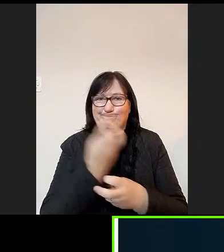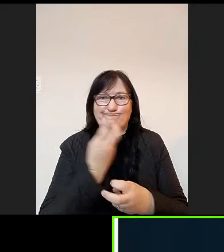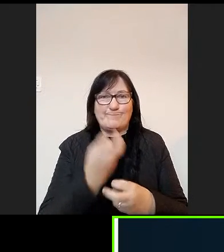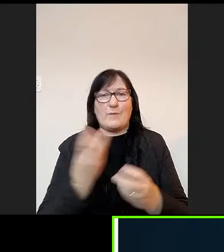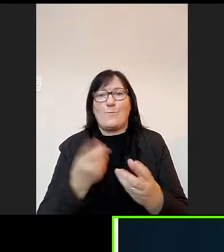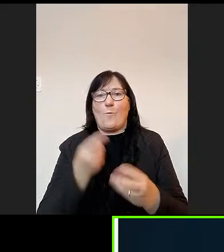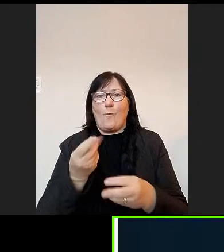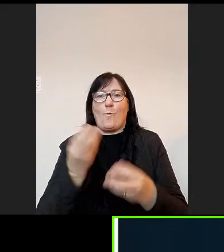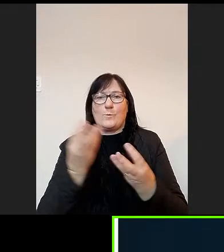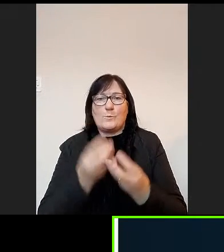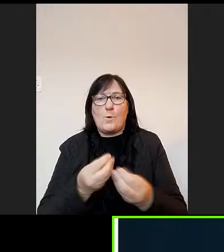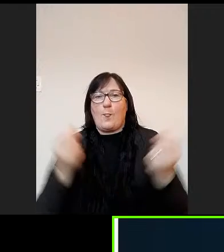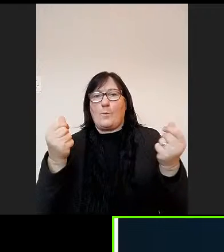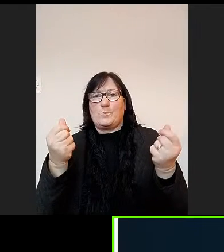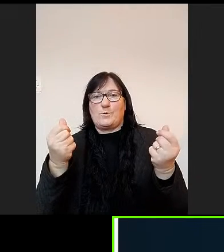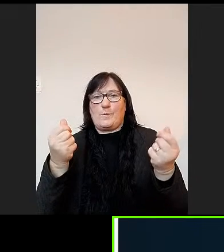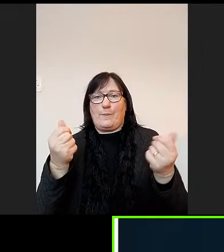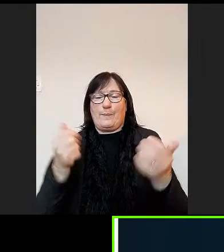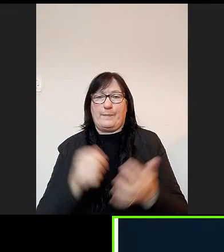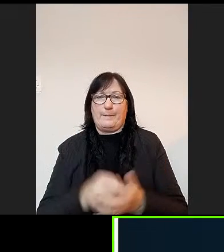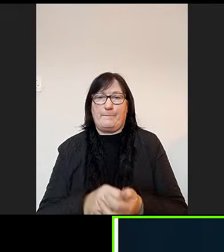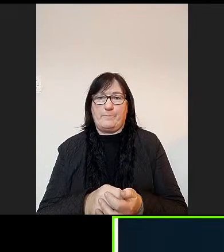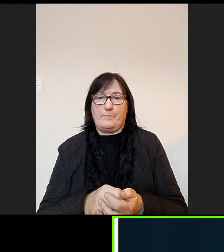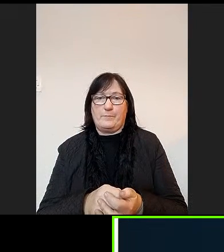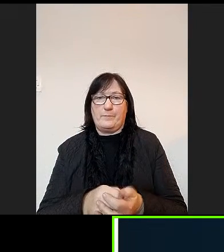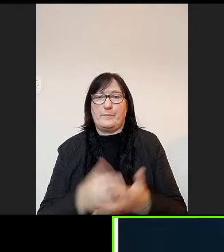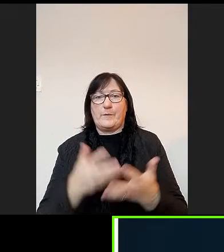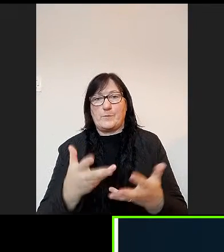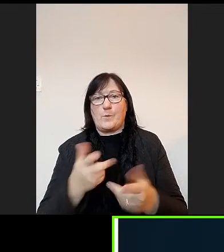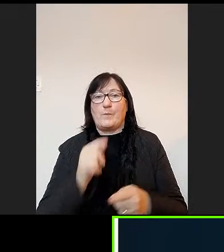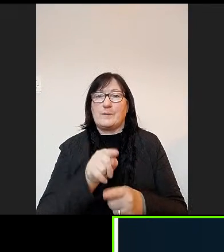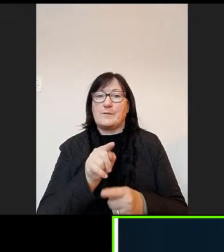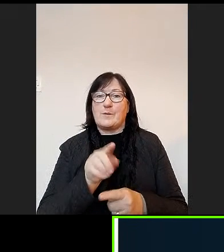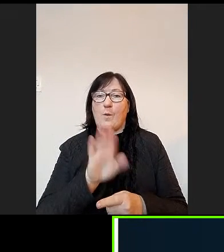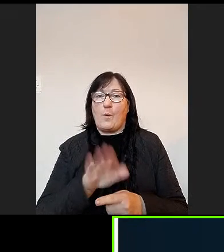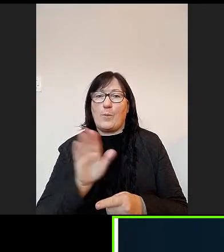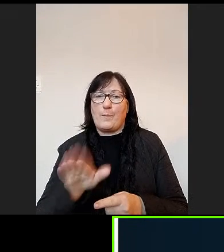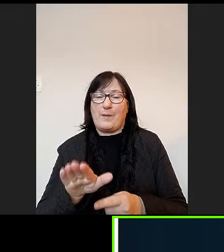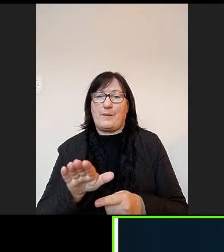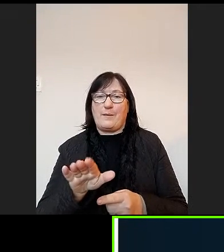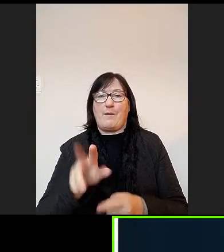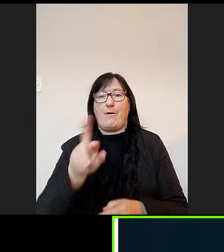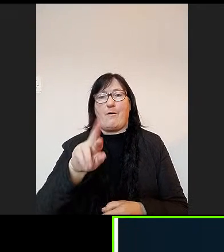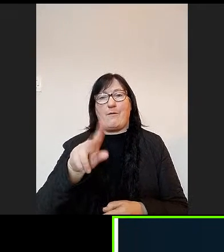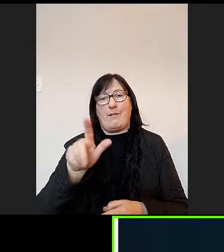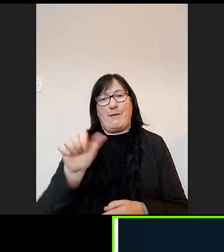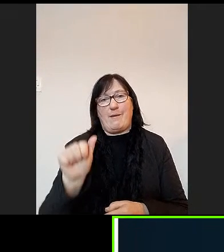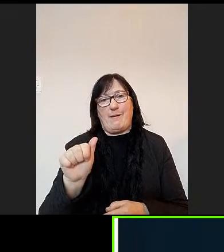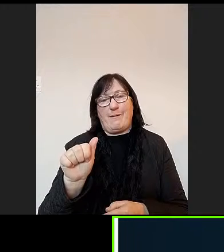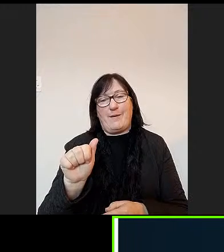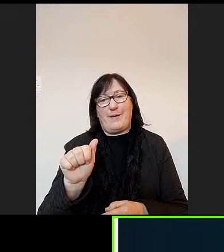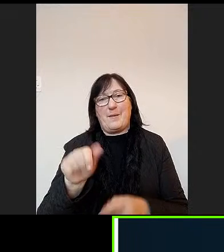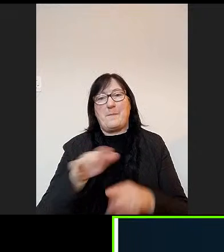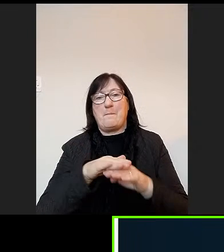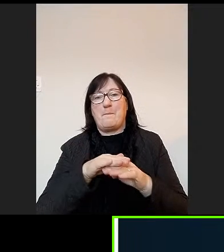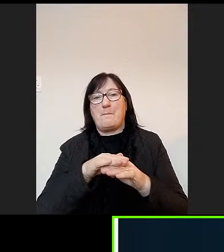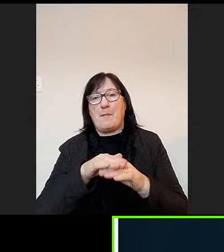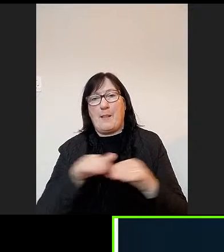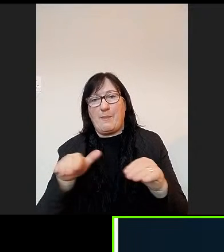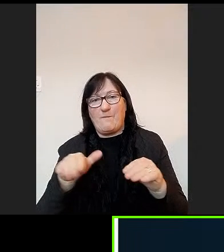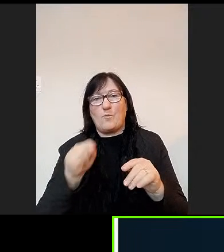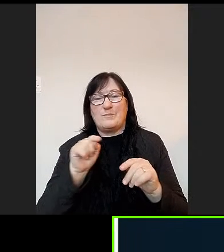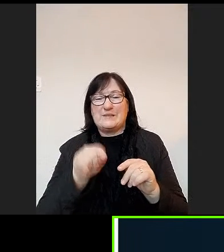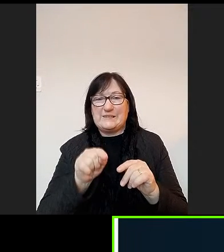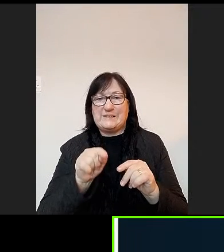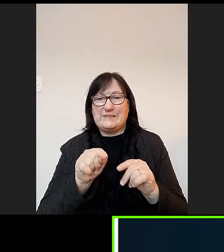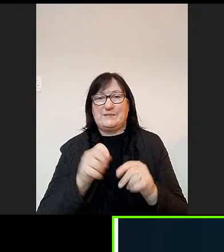And the implementation of the automated RLA platform, it's one of the